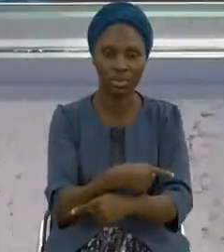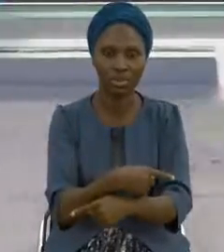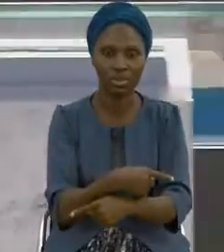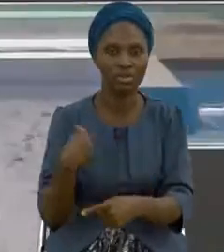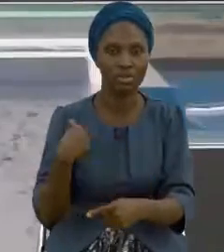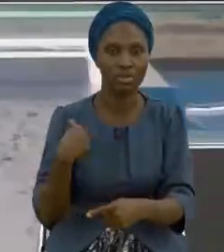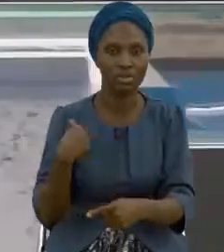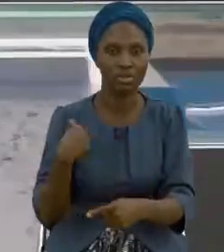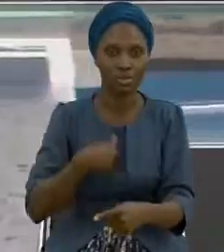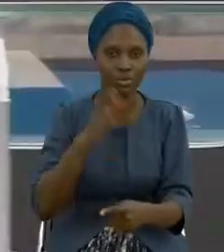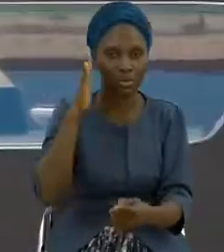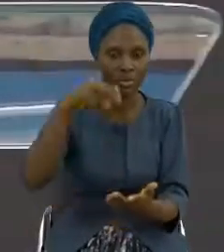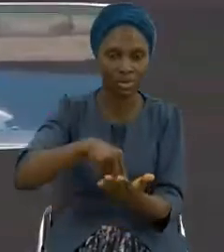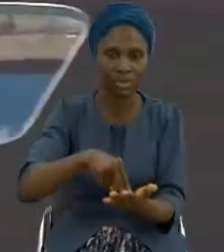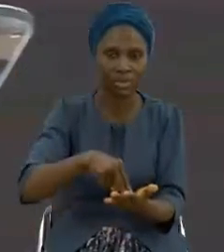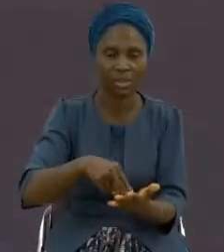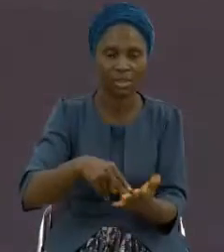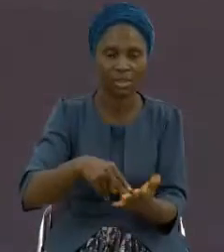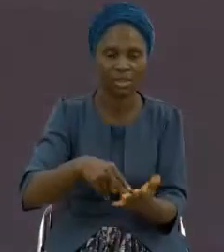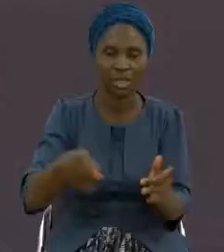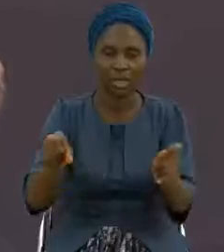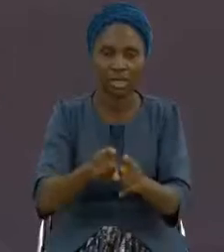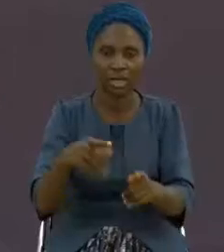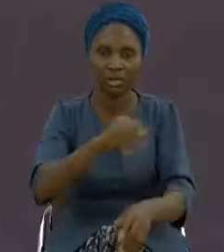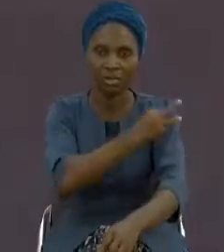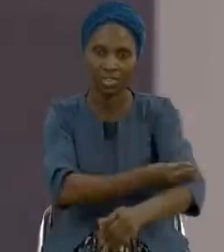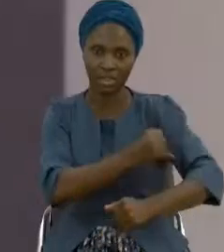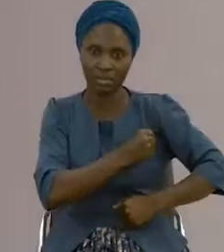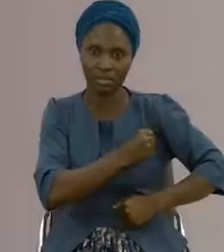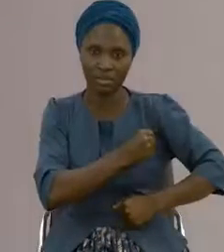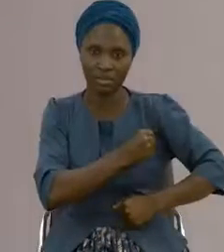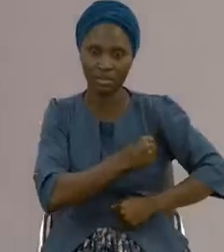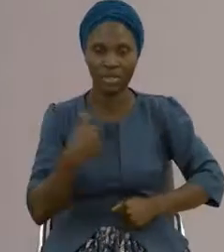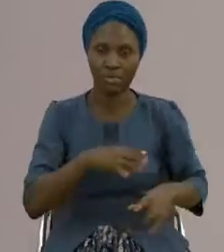move on like a mighty army, my brother.